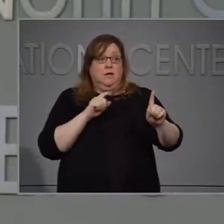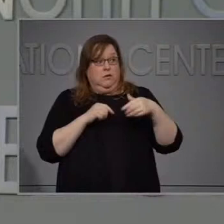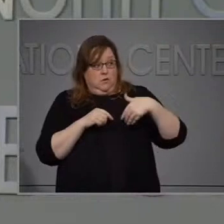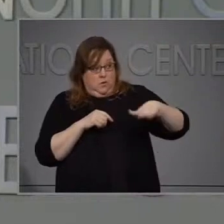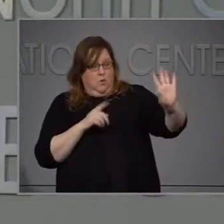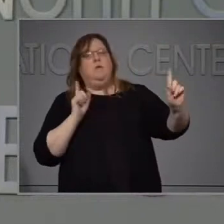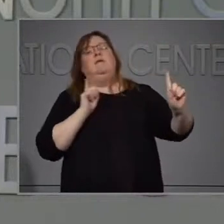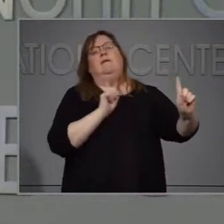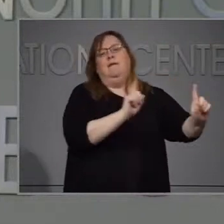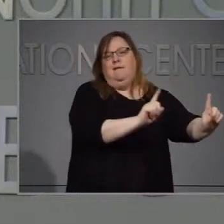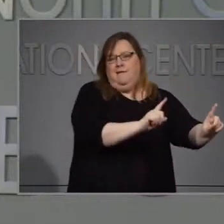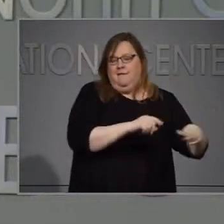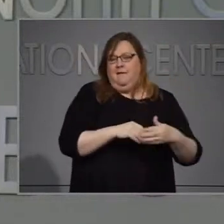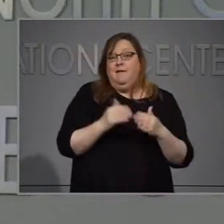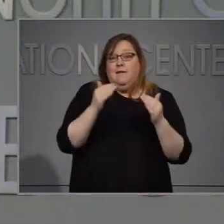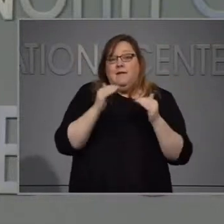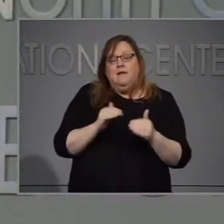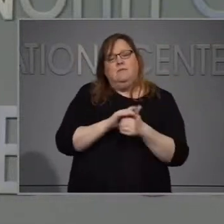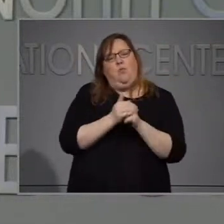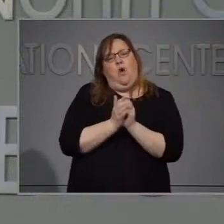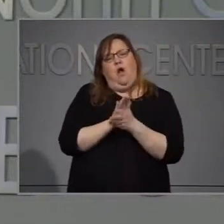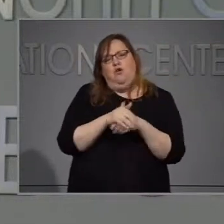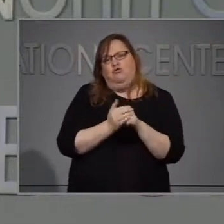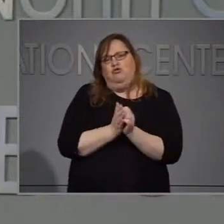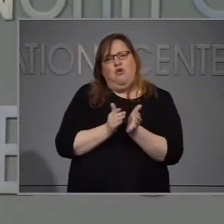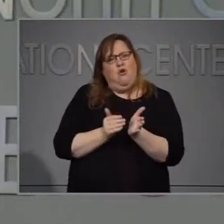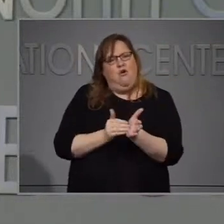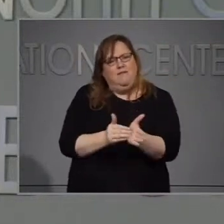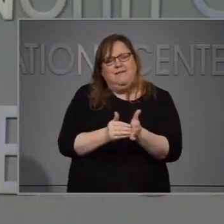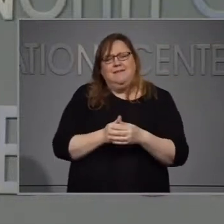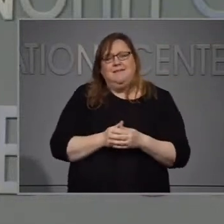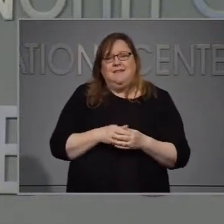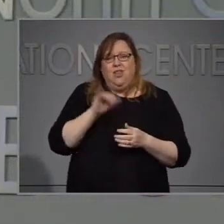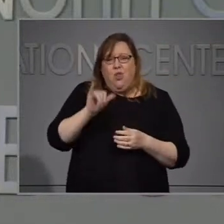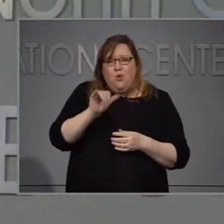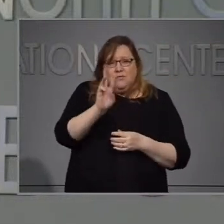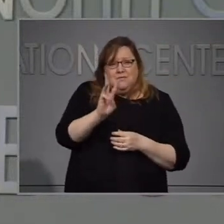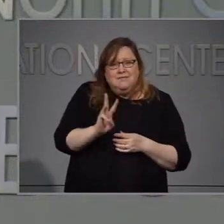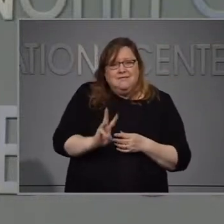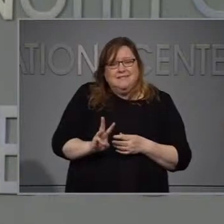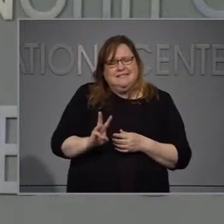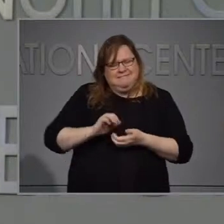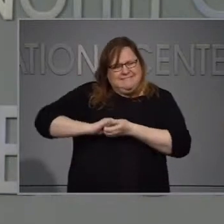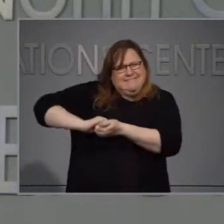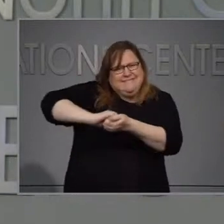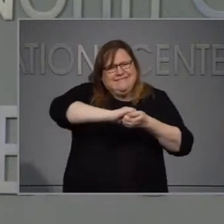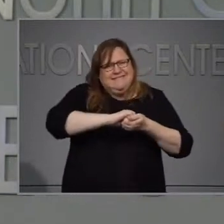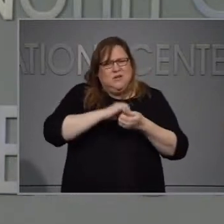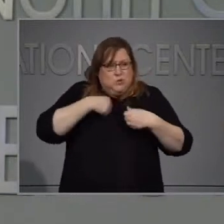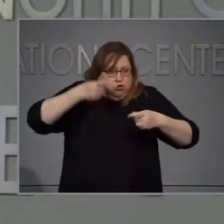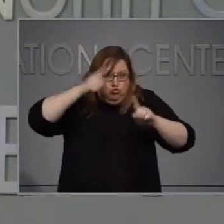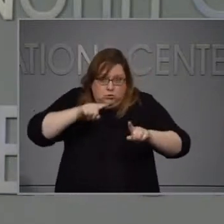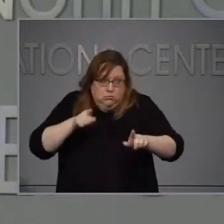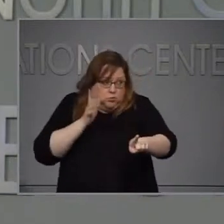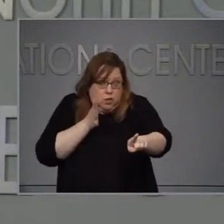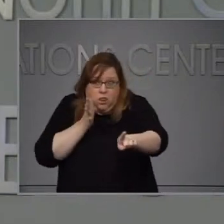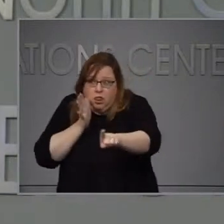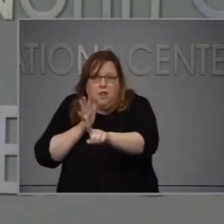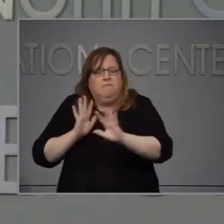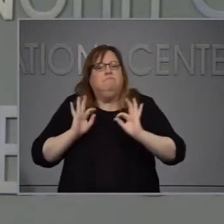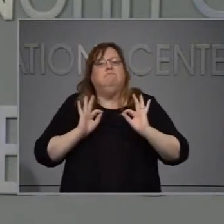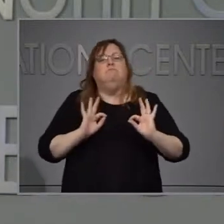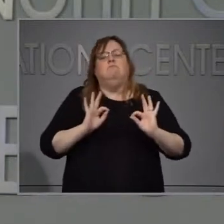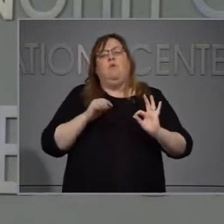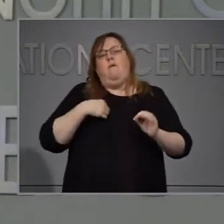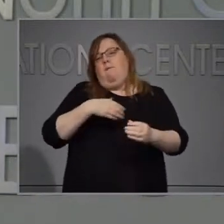wash. This is how we slow the spread of the virus, working collectively together. We do have the power.